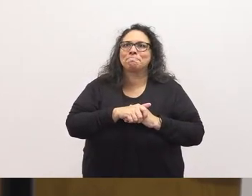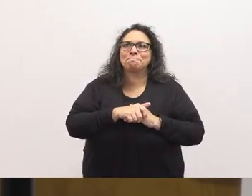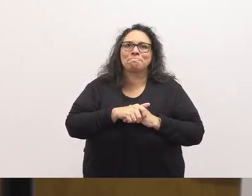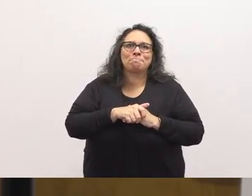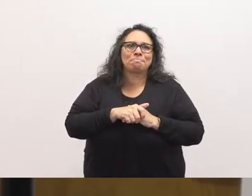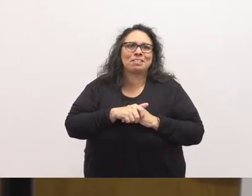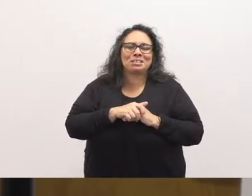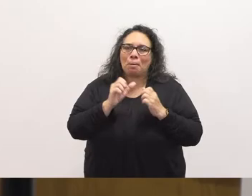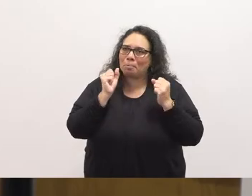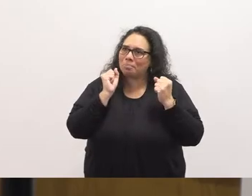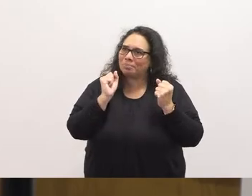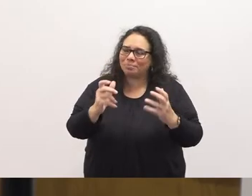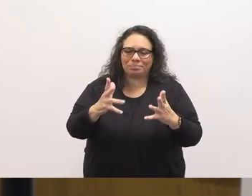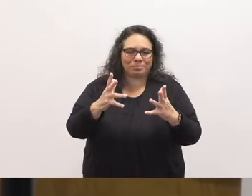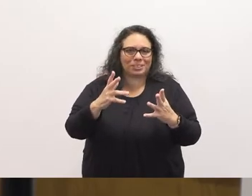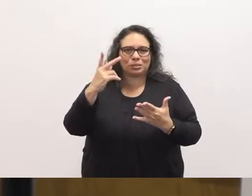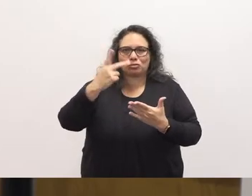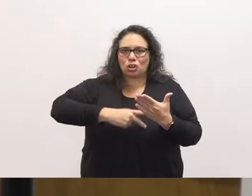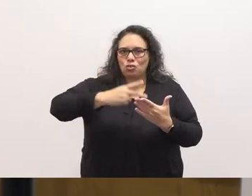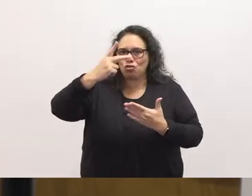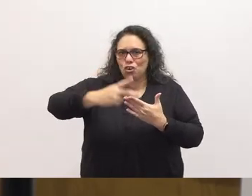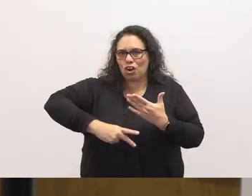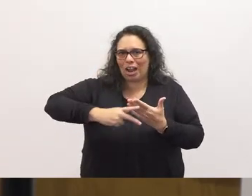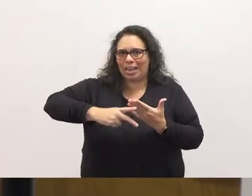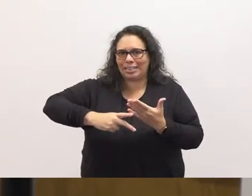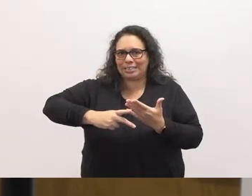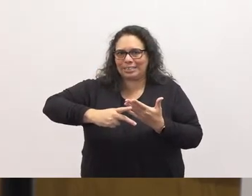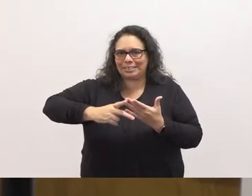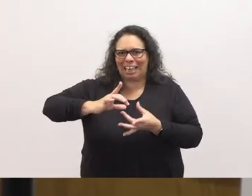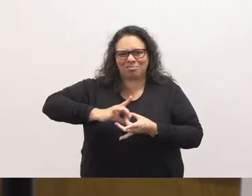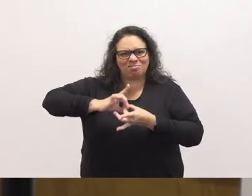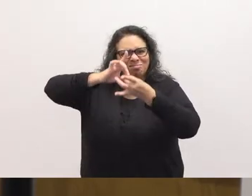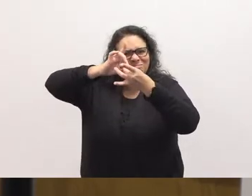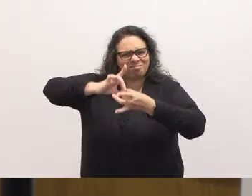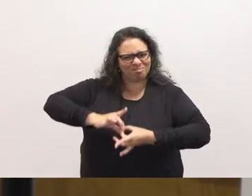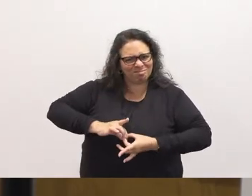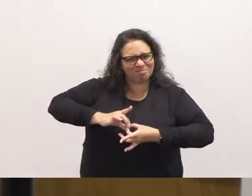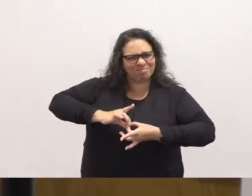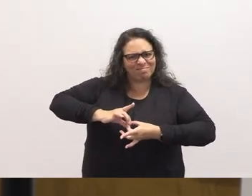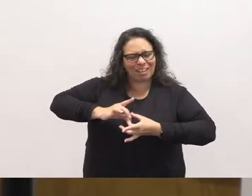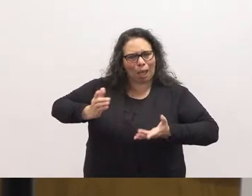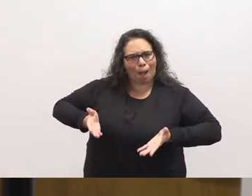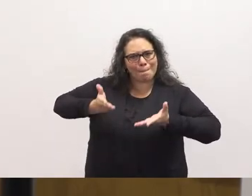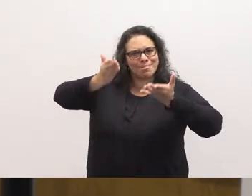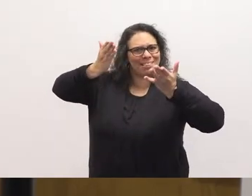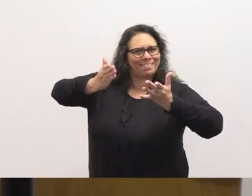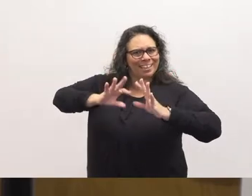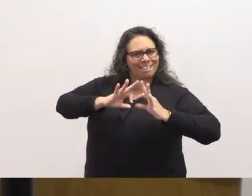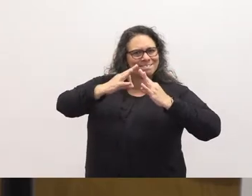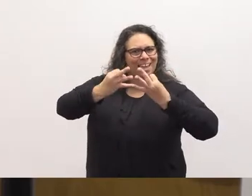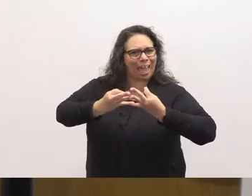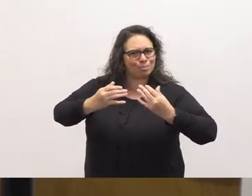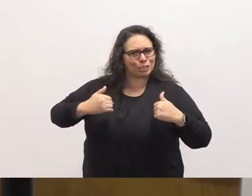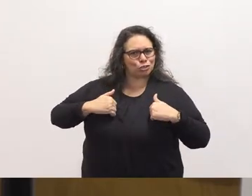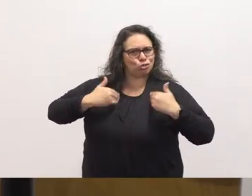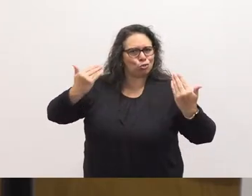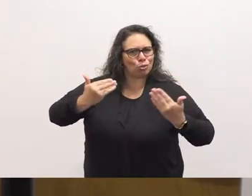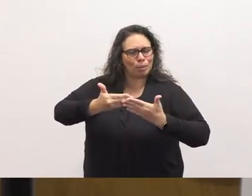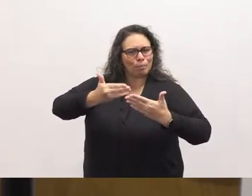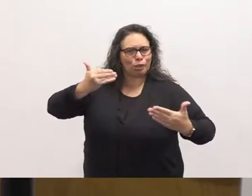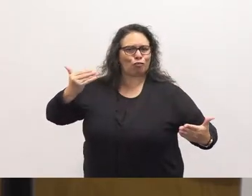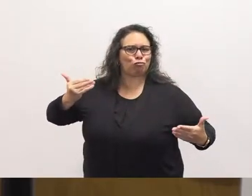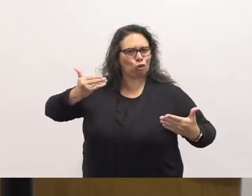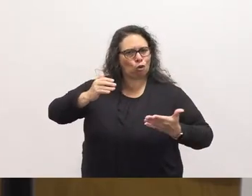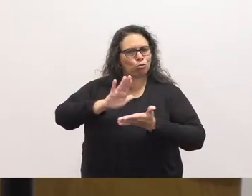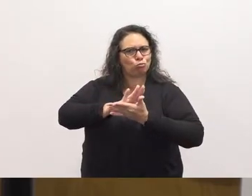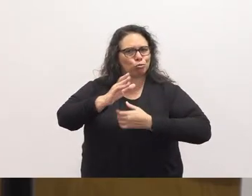There were a number of programs centered around just uplifting families and youth before the school year started.